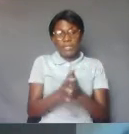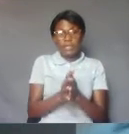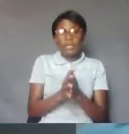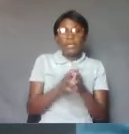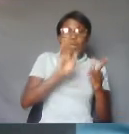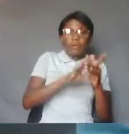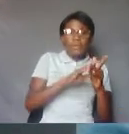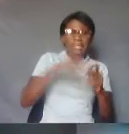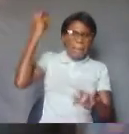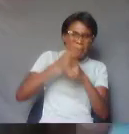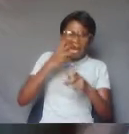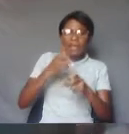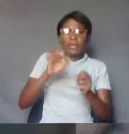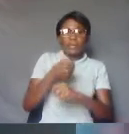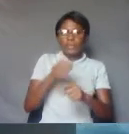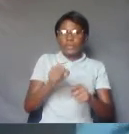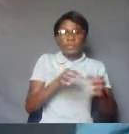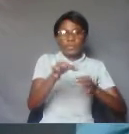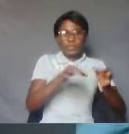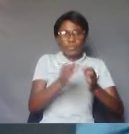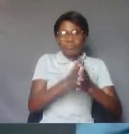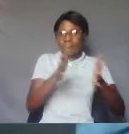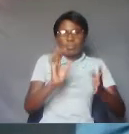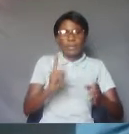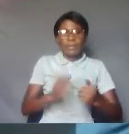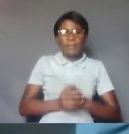biblical interpretation. So I'm going to talk much more about how